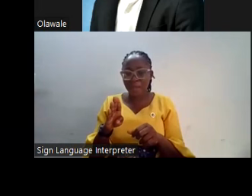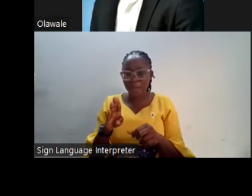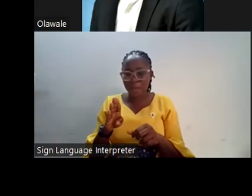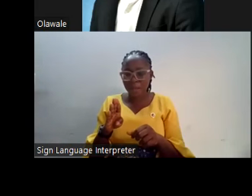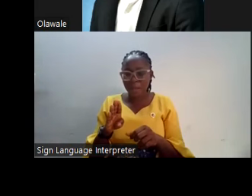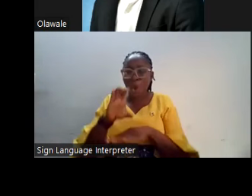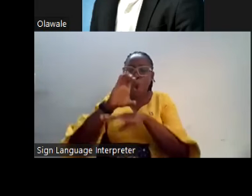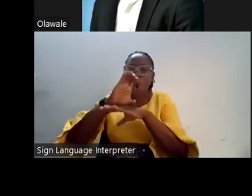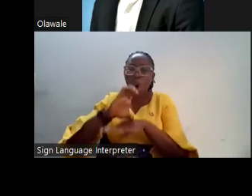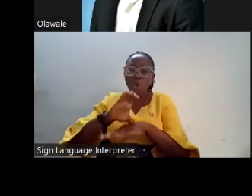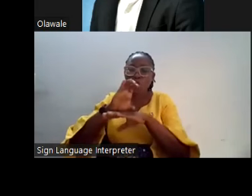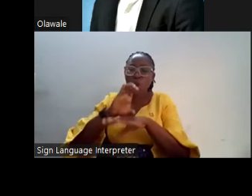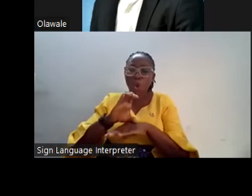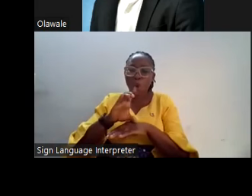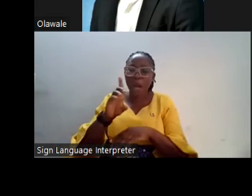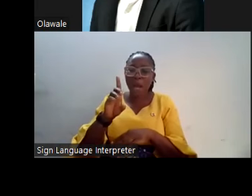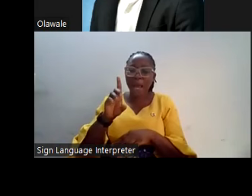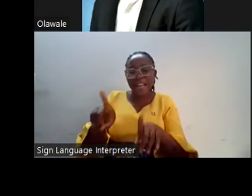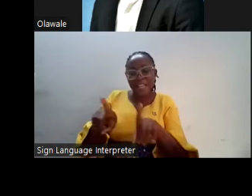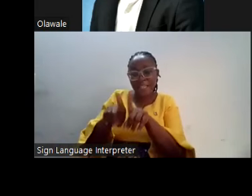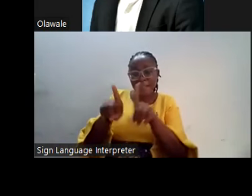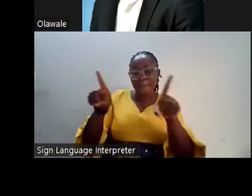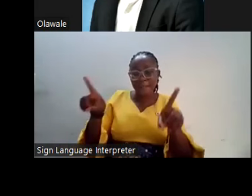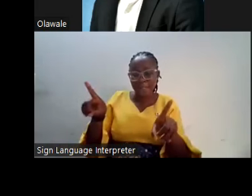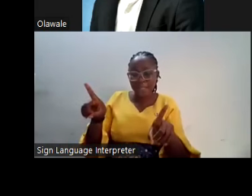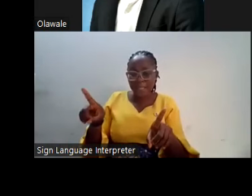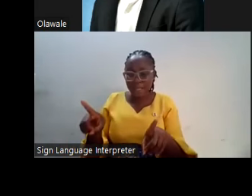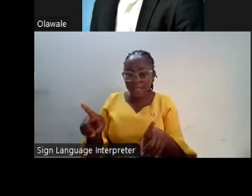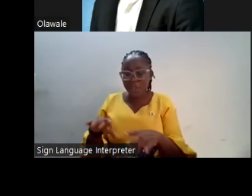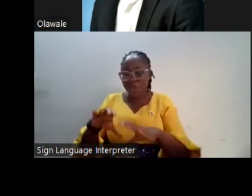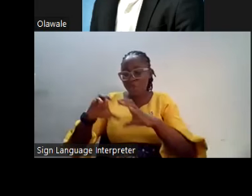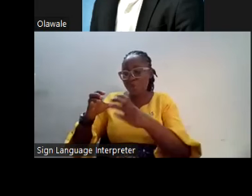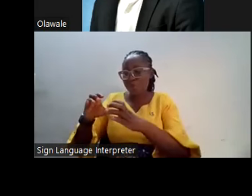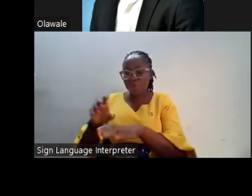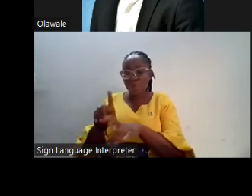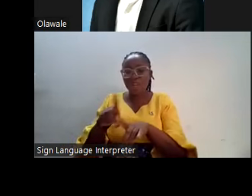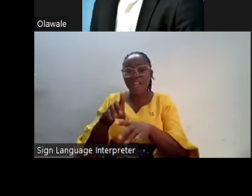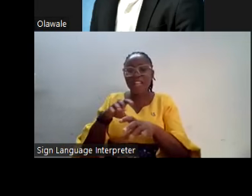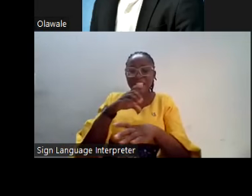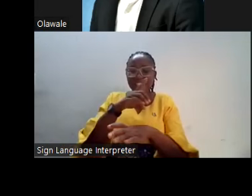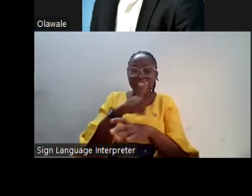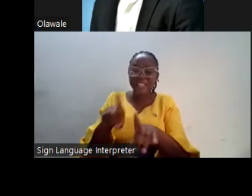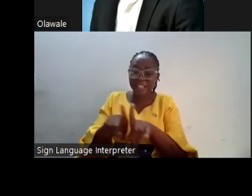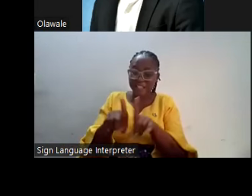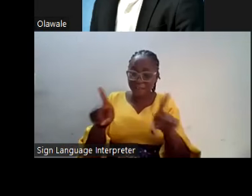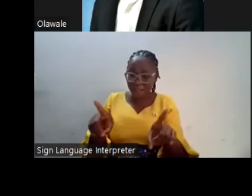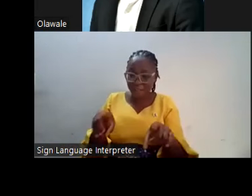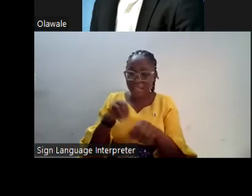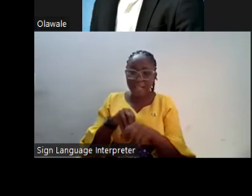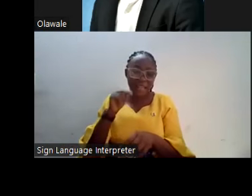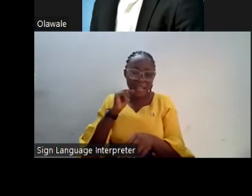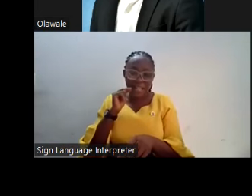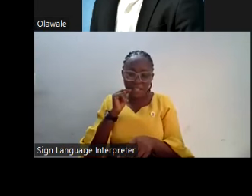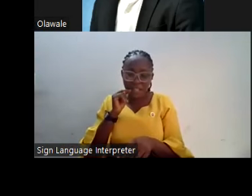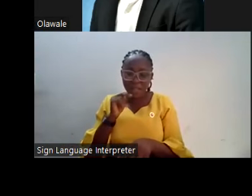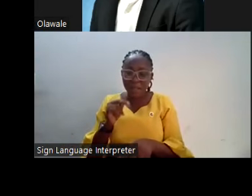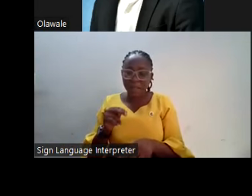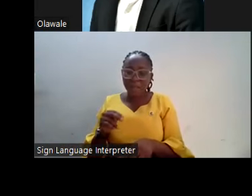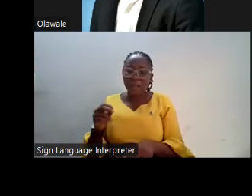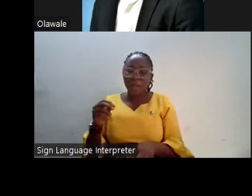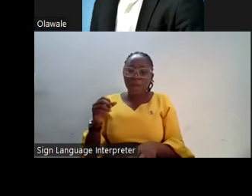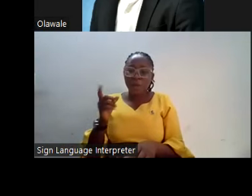cultural diversity, it could be regional diversity. In Nigeria, what Grace helped me, what kind of diversity would you